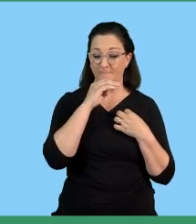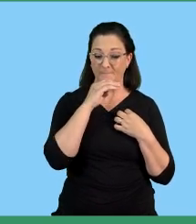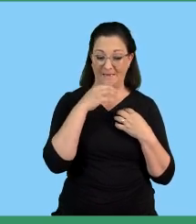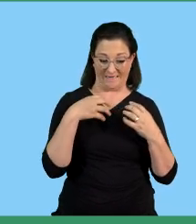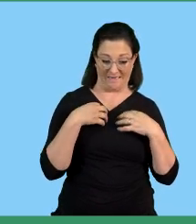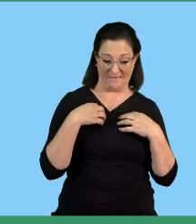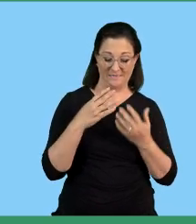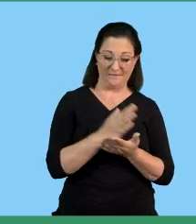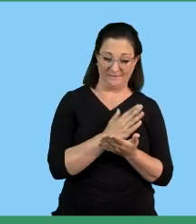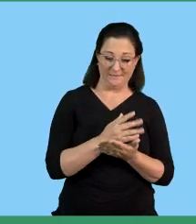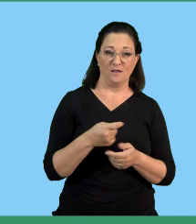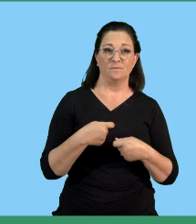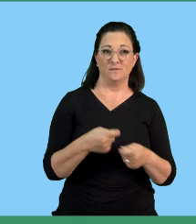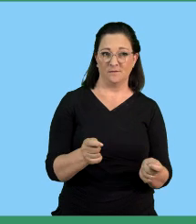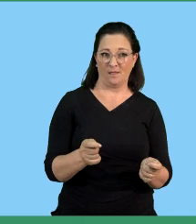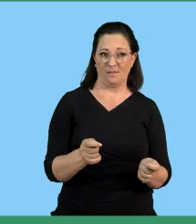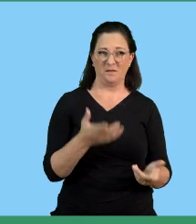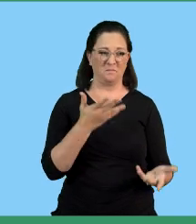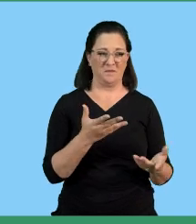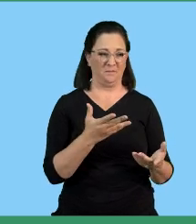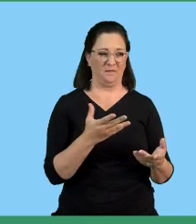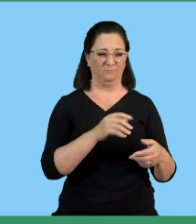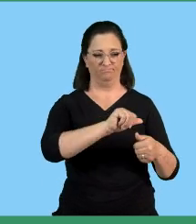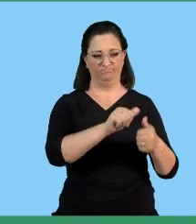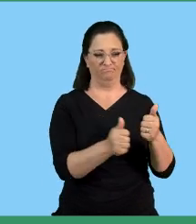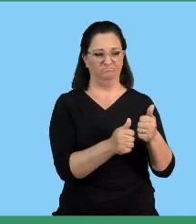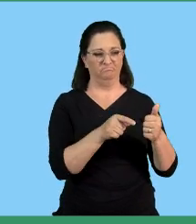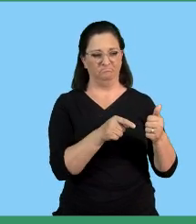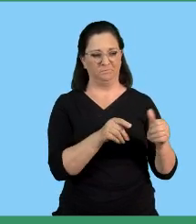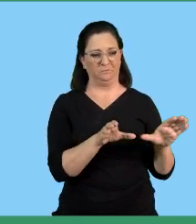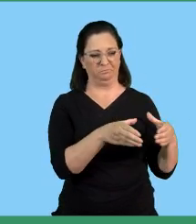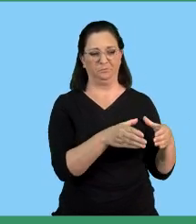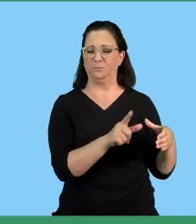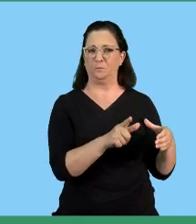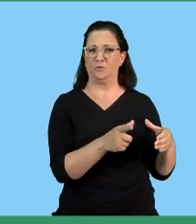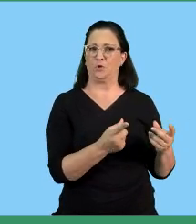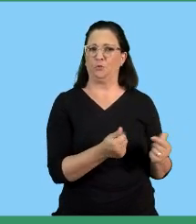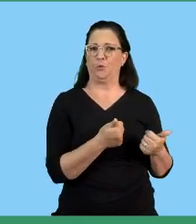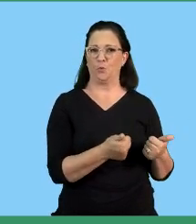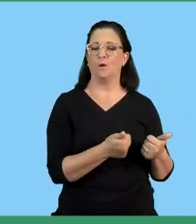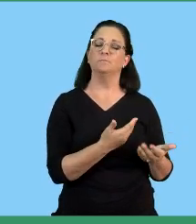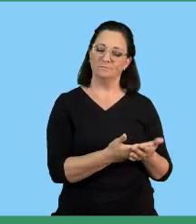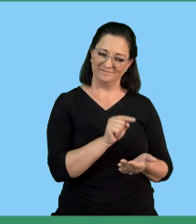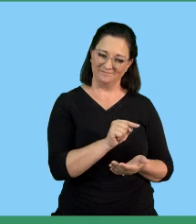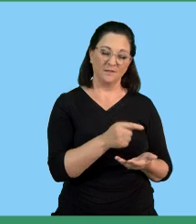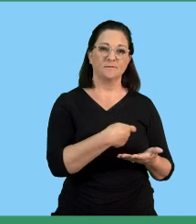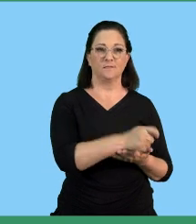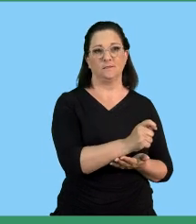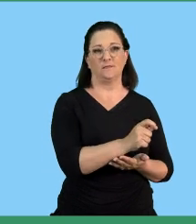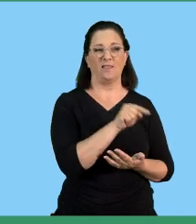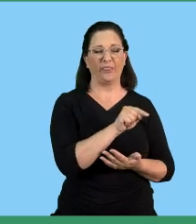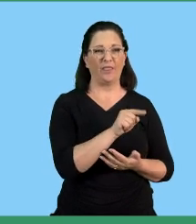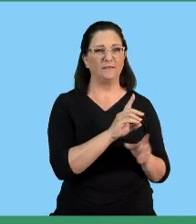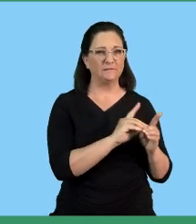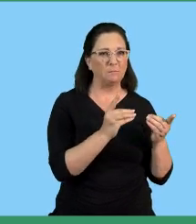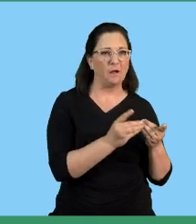some assets or divisions that are no longer profitable or productive. So we can say that, okay, that